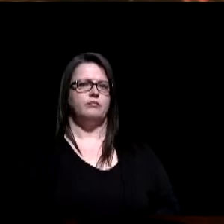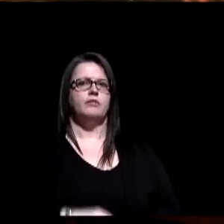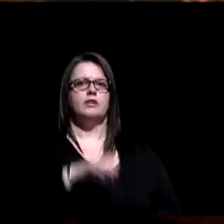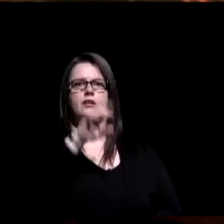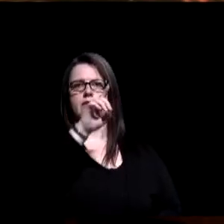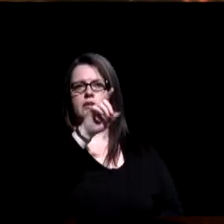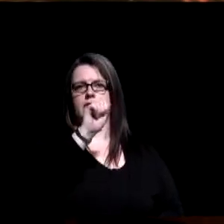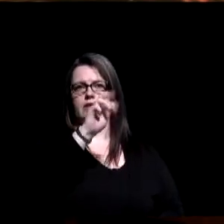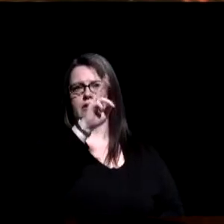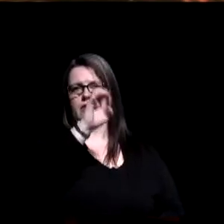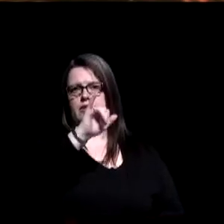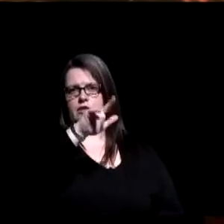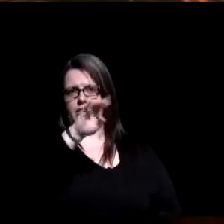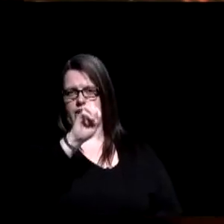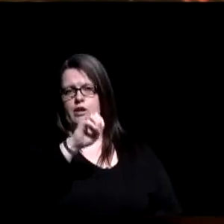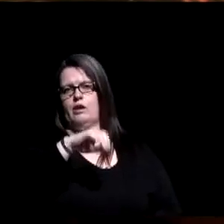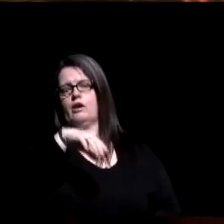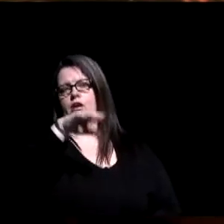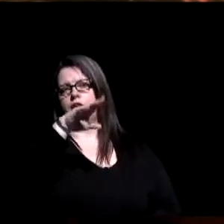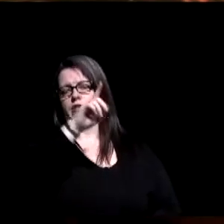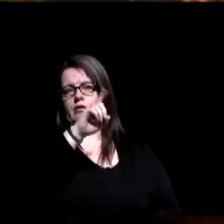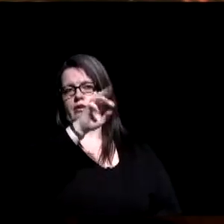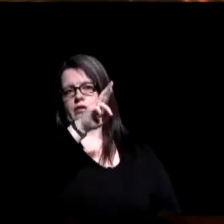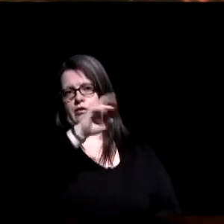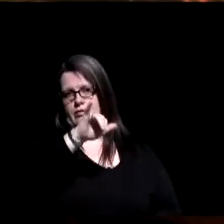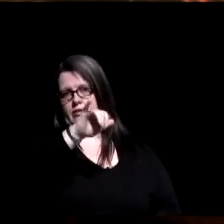Daryl Pinn.